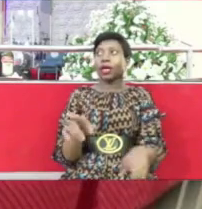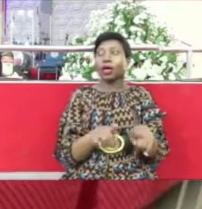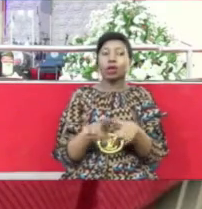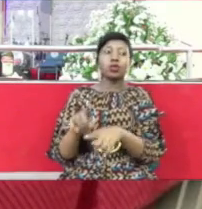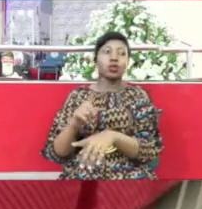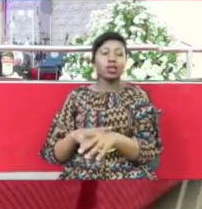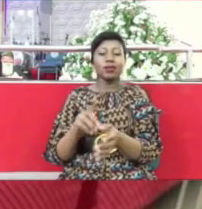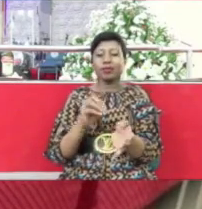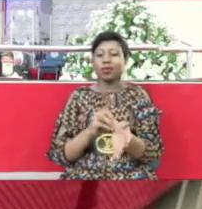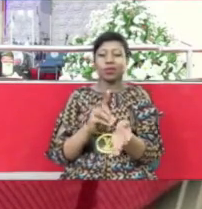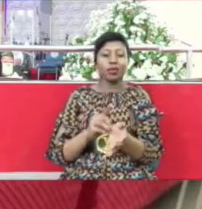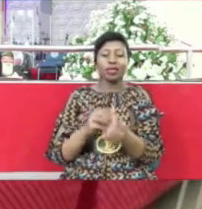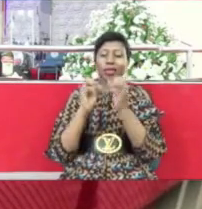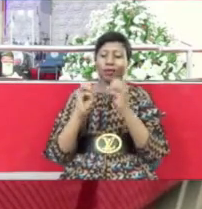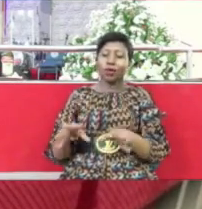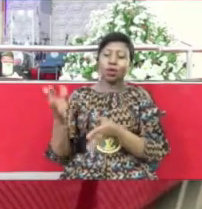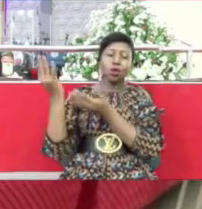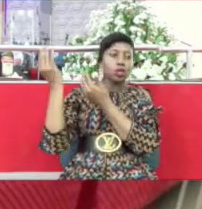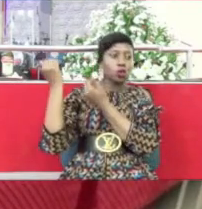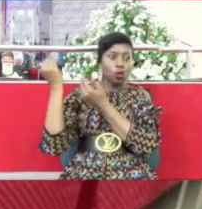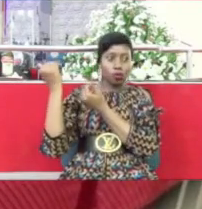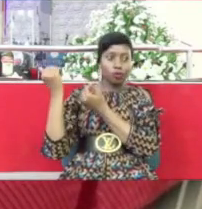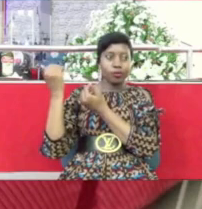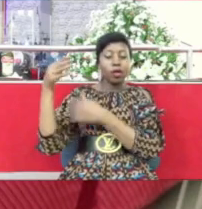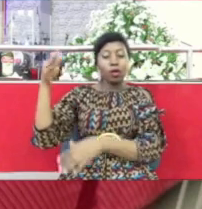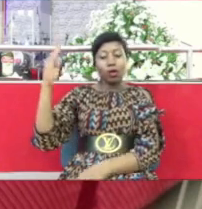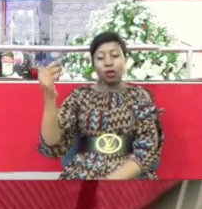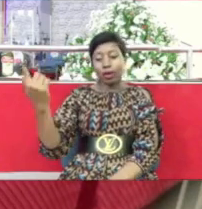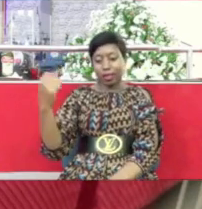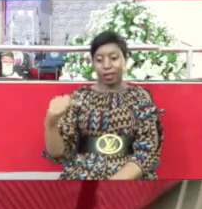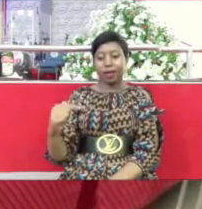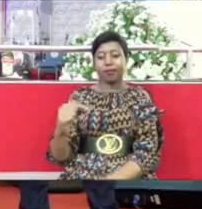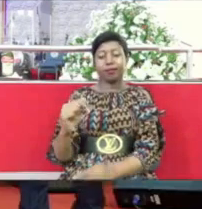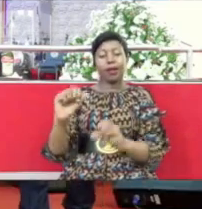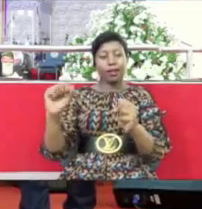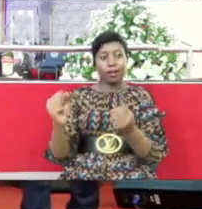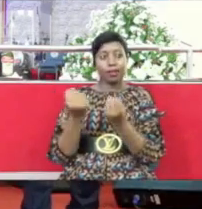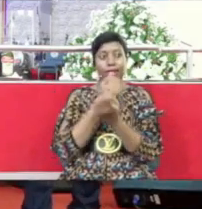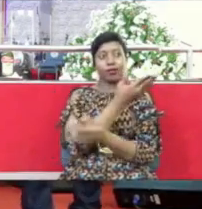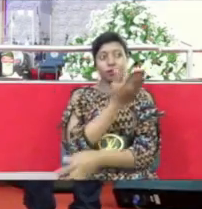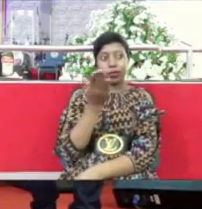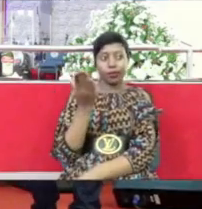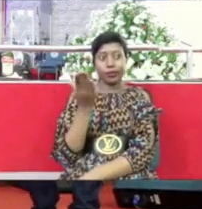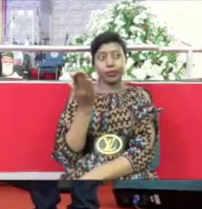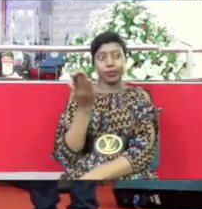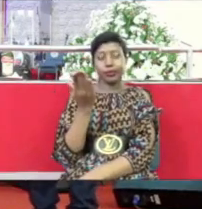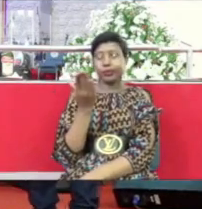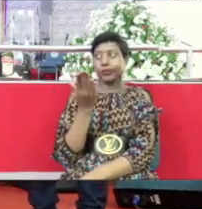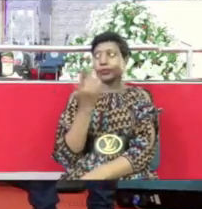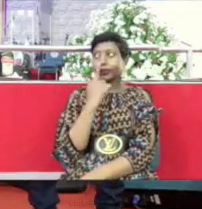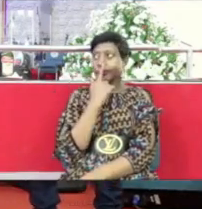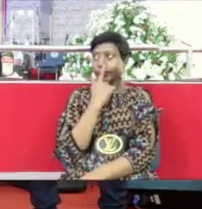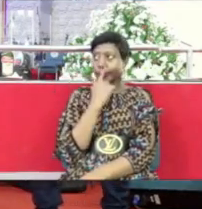hata kama daktari ameshindwa, the owner of that body has come. Mwenye huo mwili amekuja. And he has rescued you. Na amekuokoa. Because he is your God. Alikuwa ni Mungu